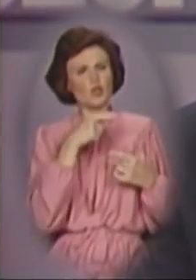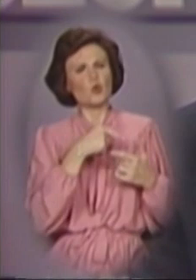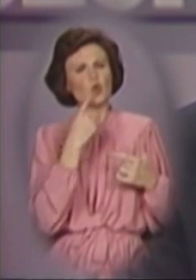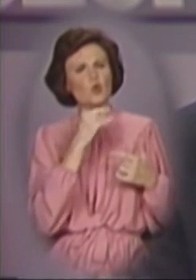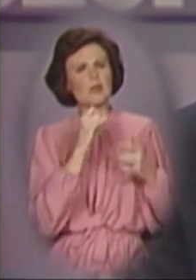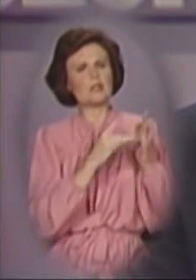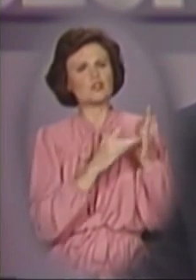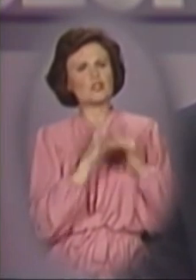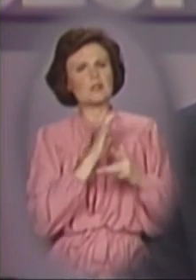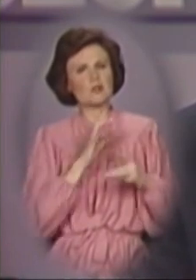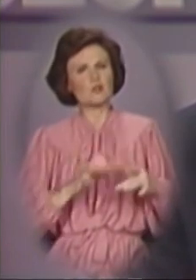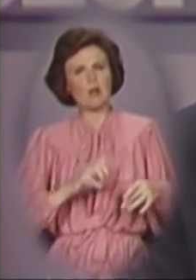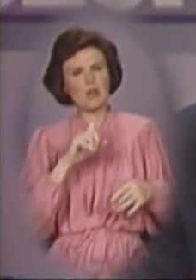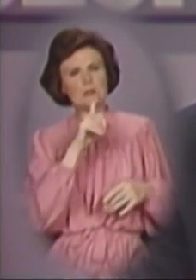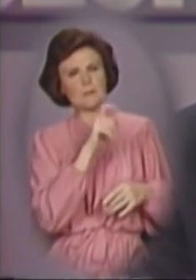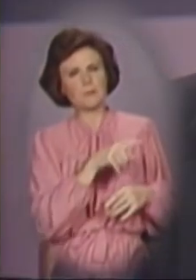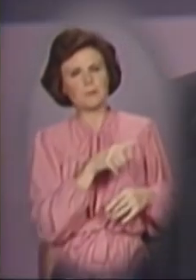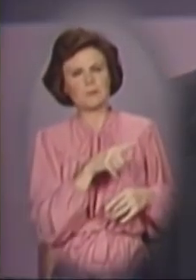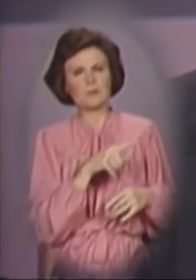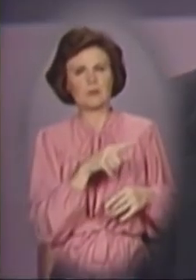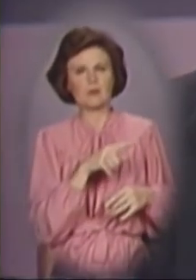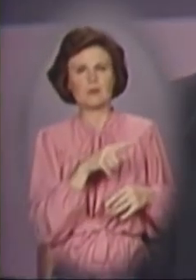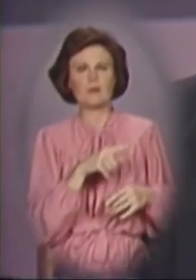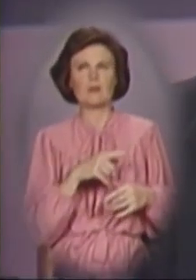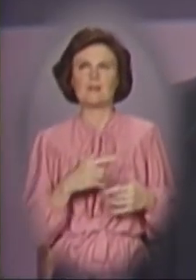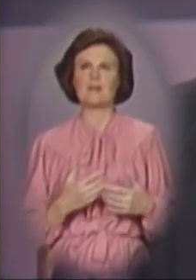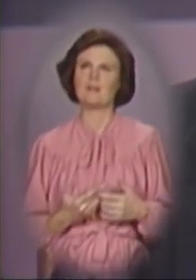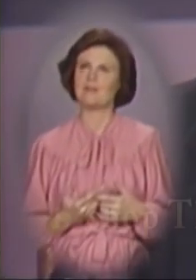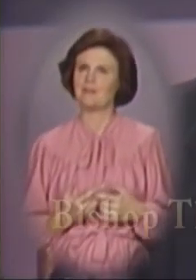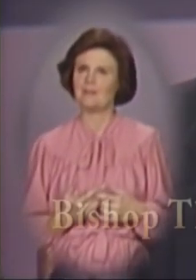for you, who is Jesus Christ?